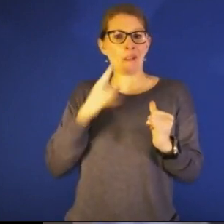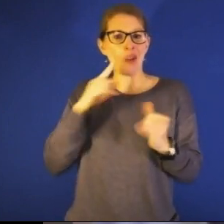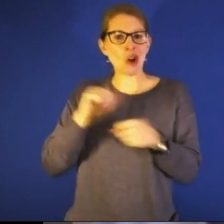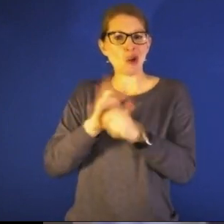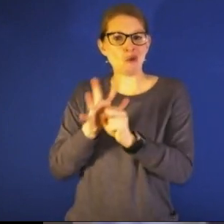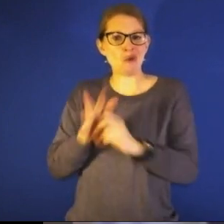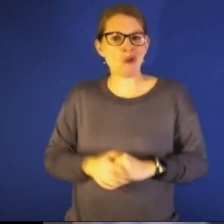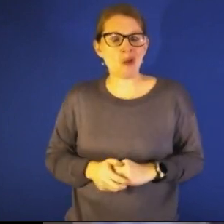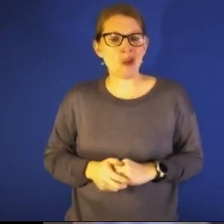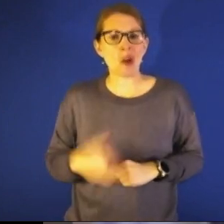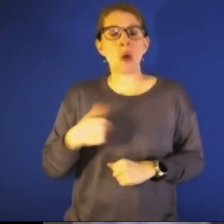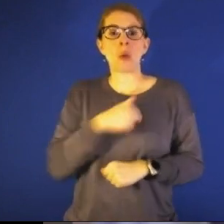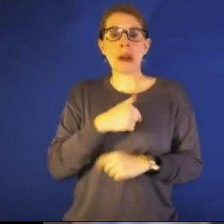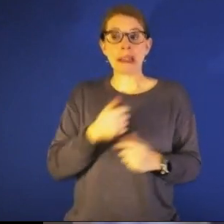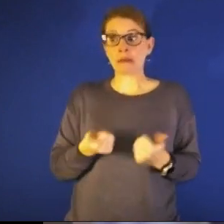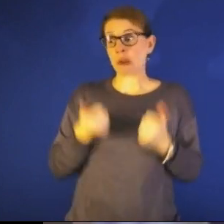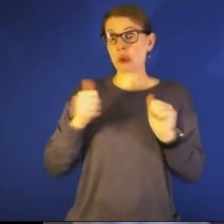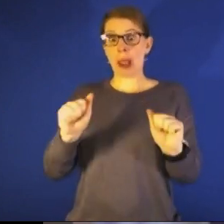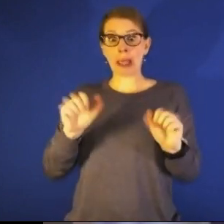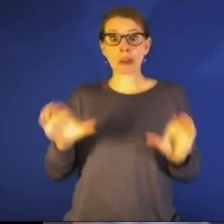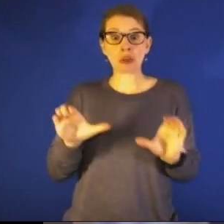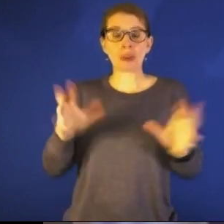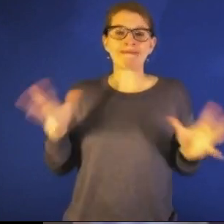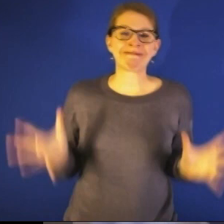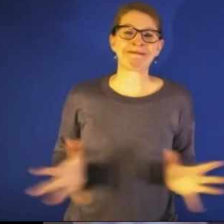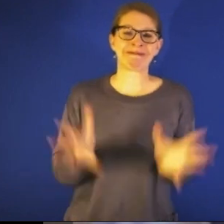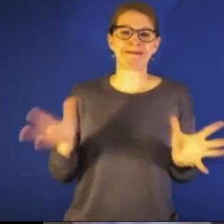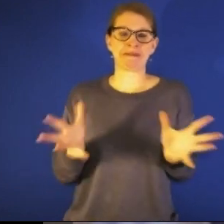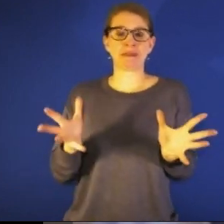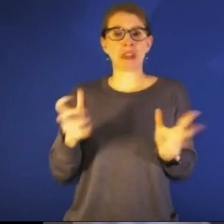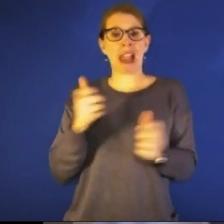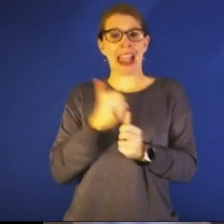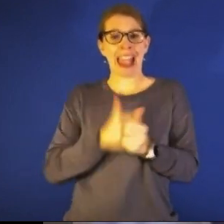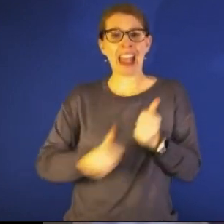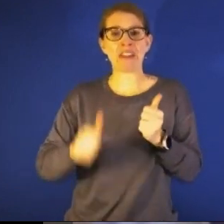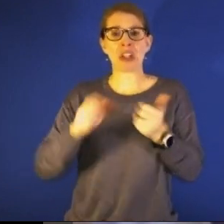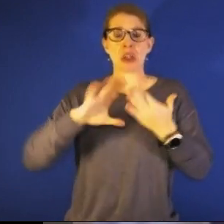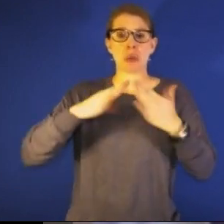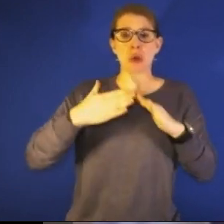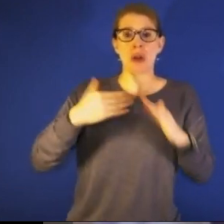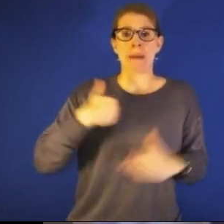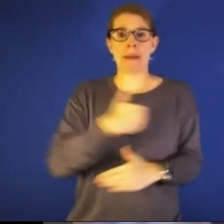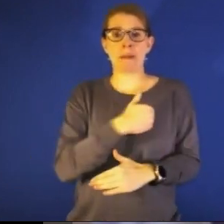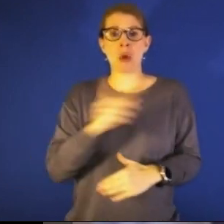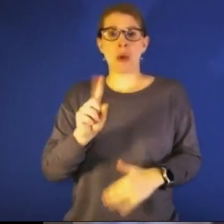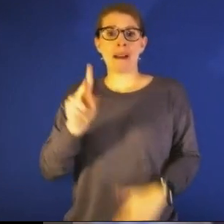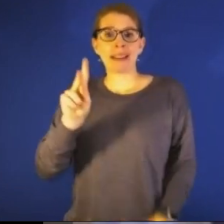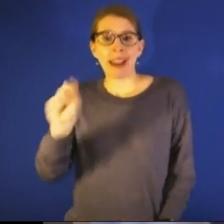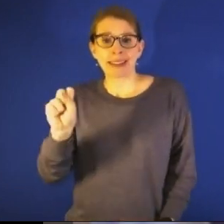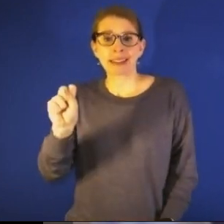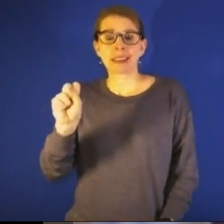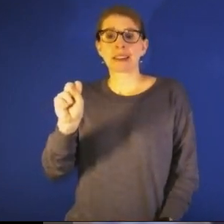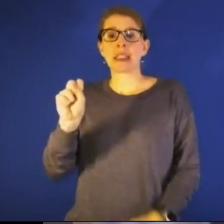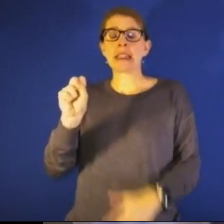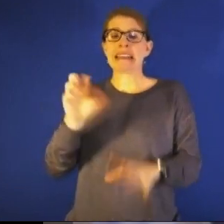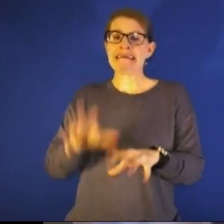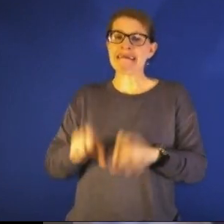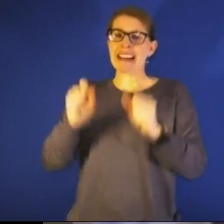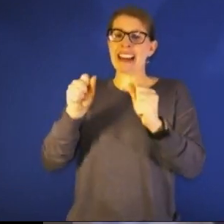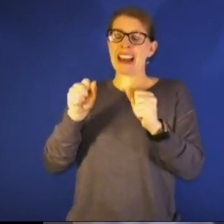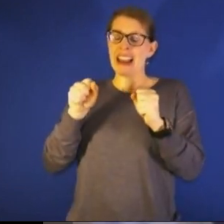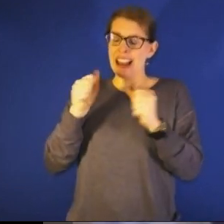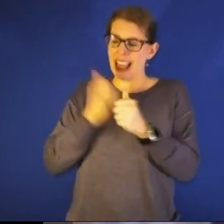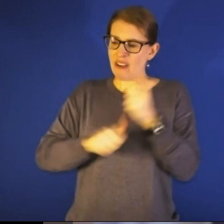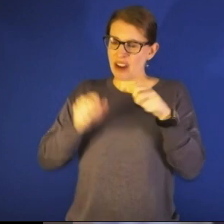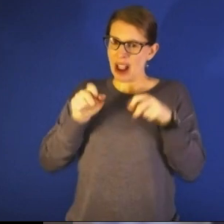to do is encourage every community member in Kansas to take every